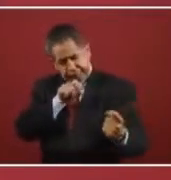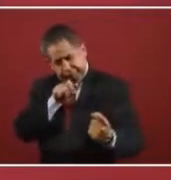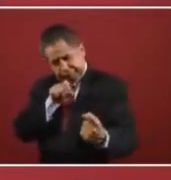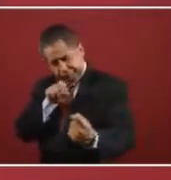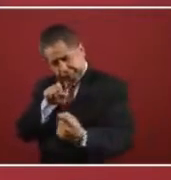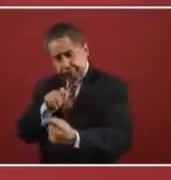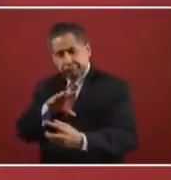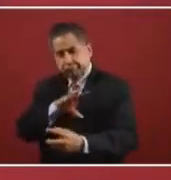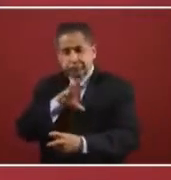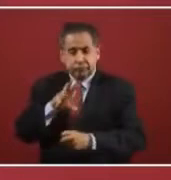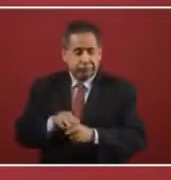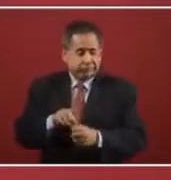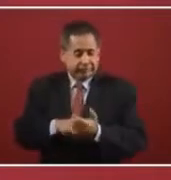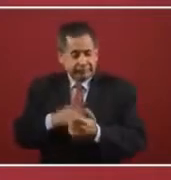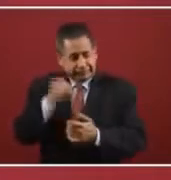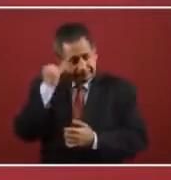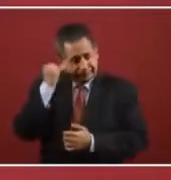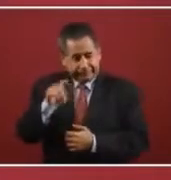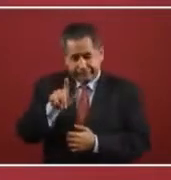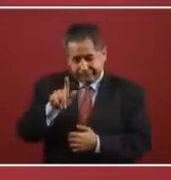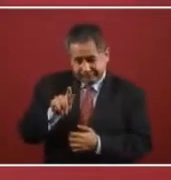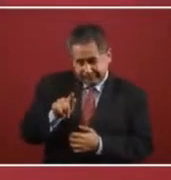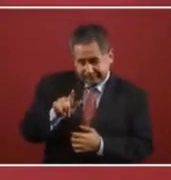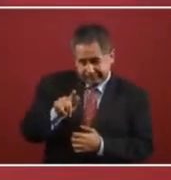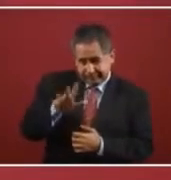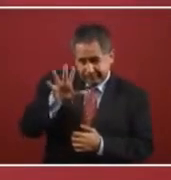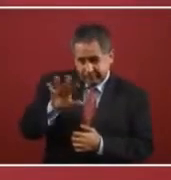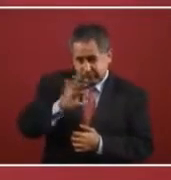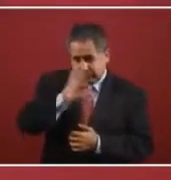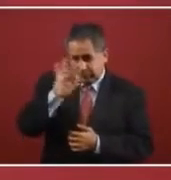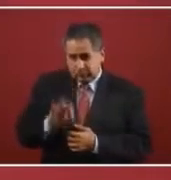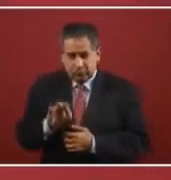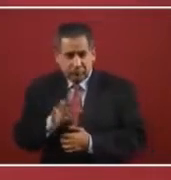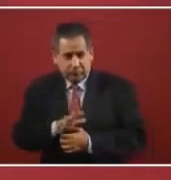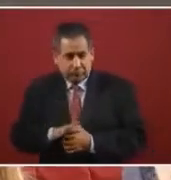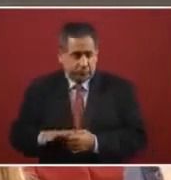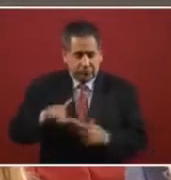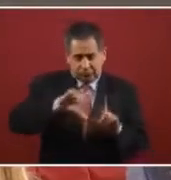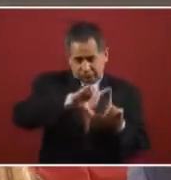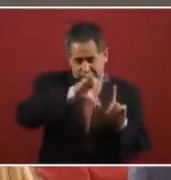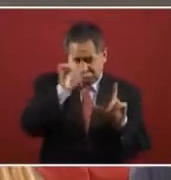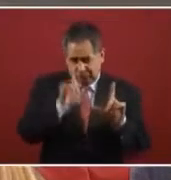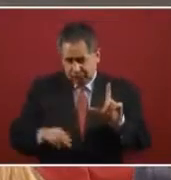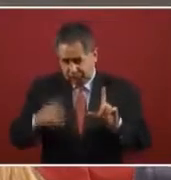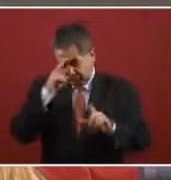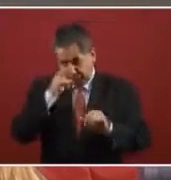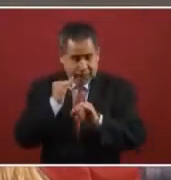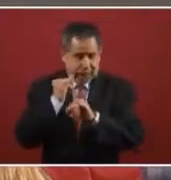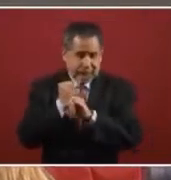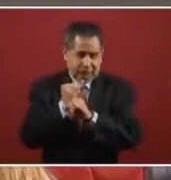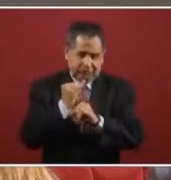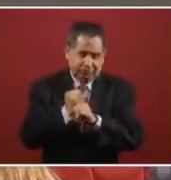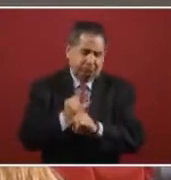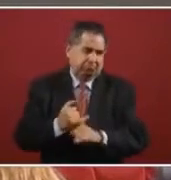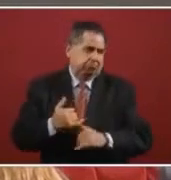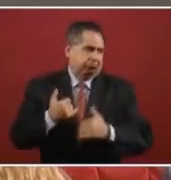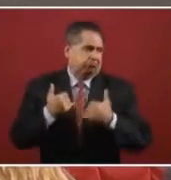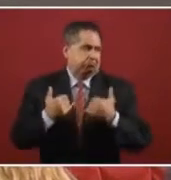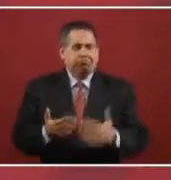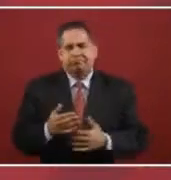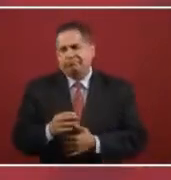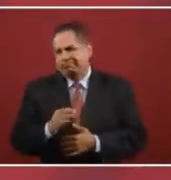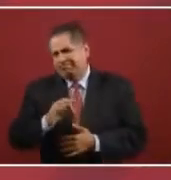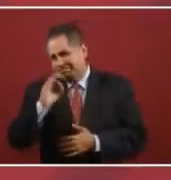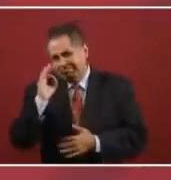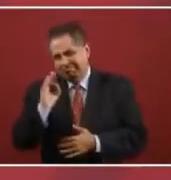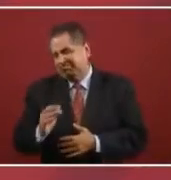to communicate with 75% of the territory with internet, it will